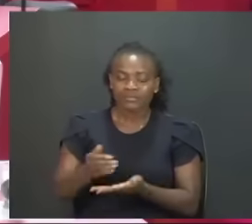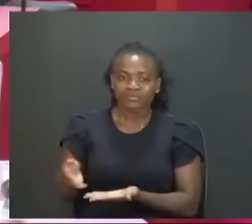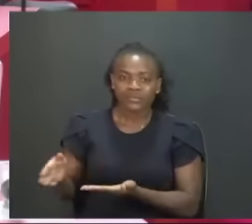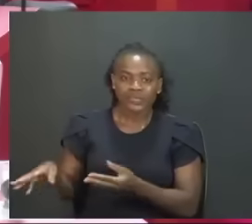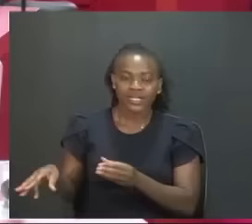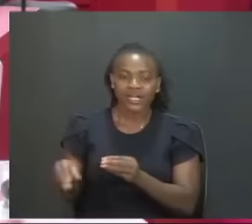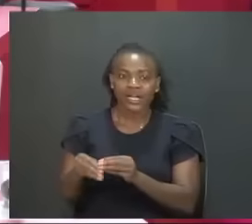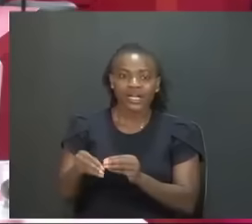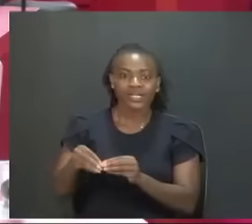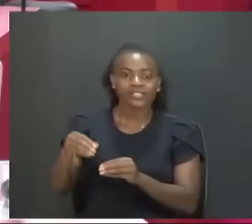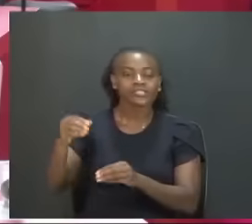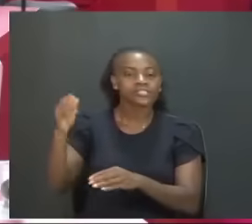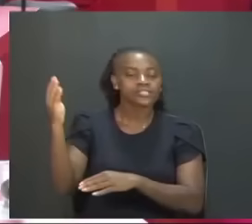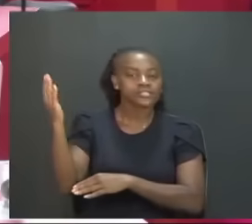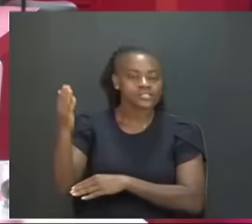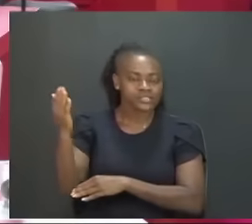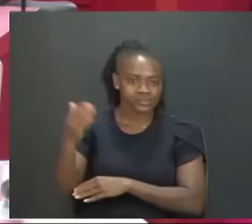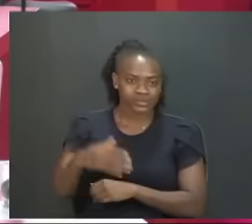statements.